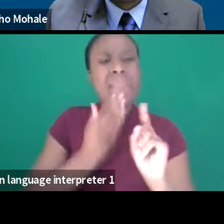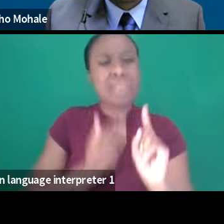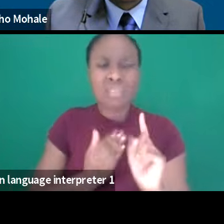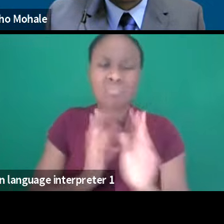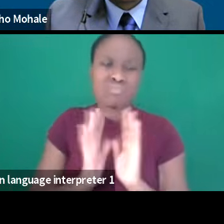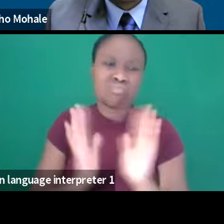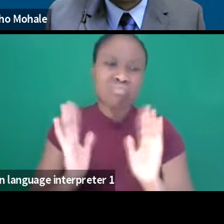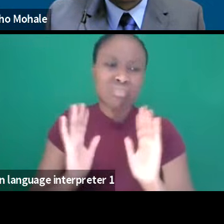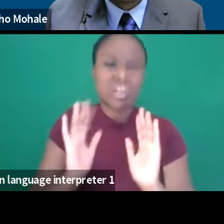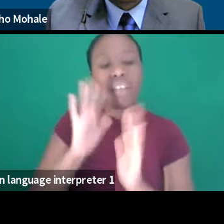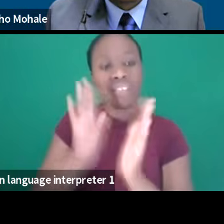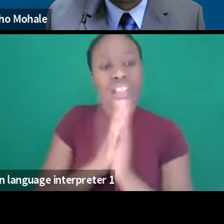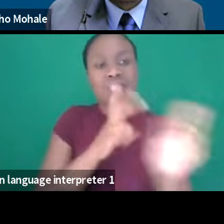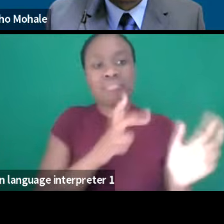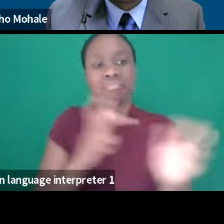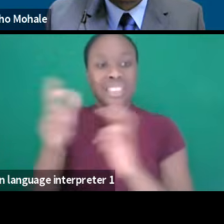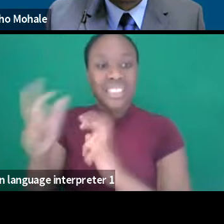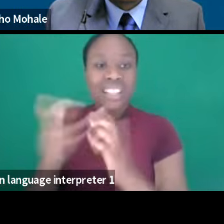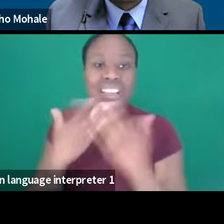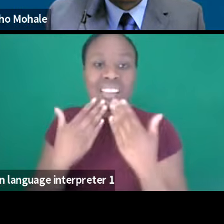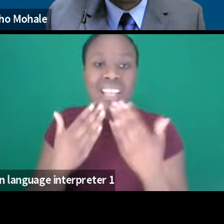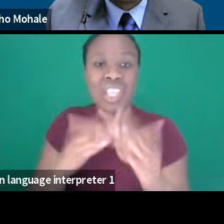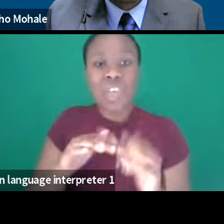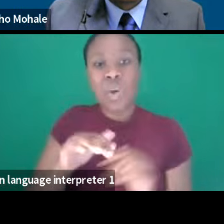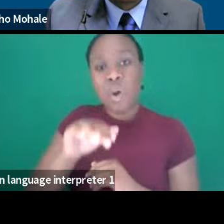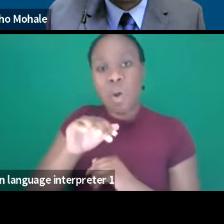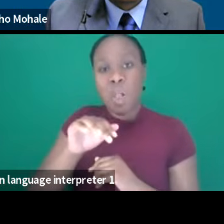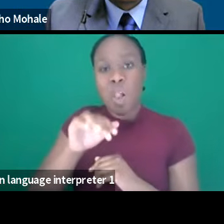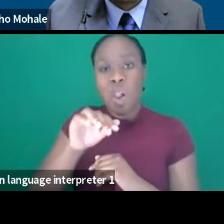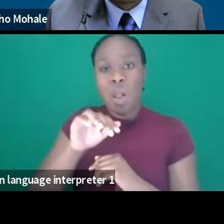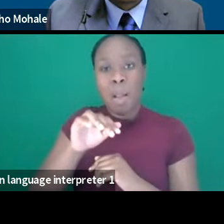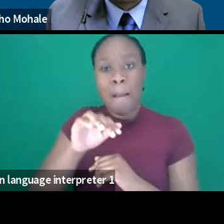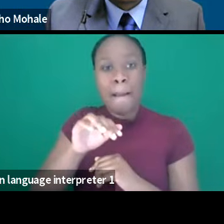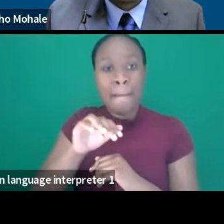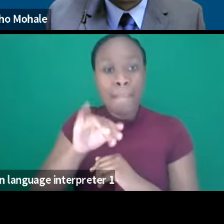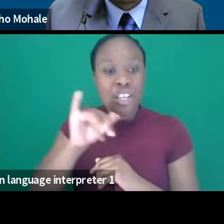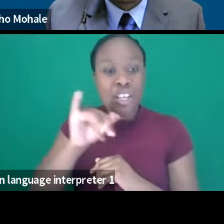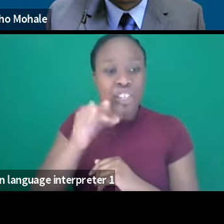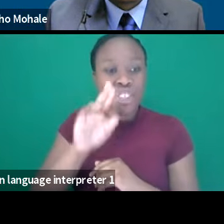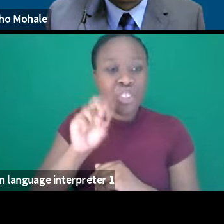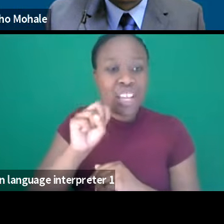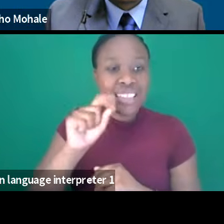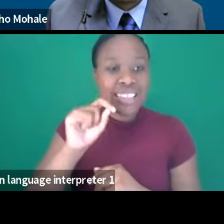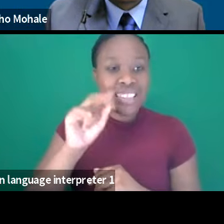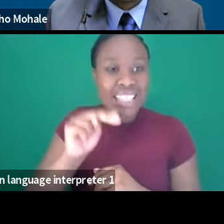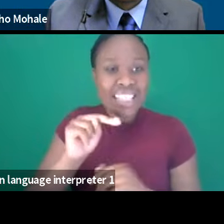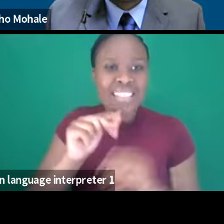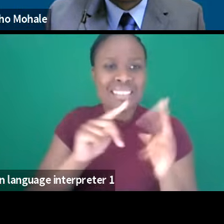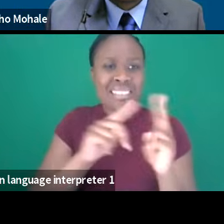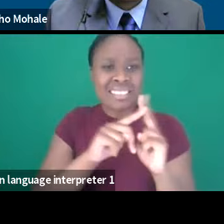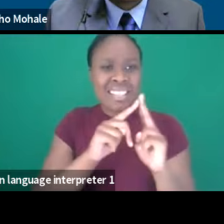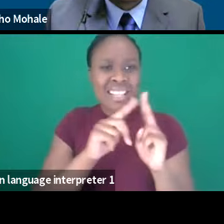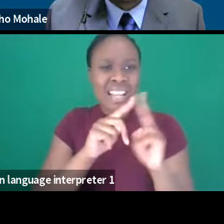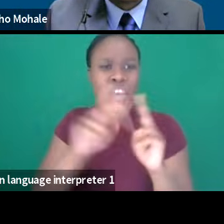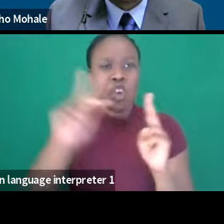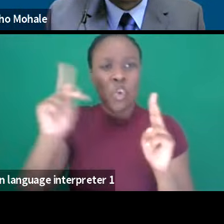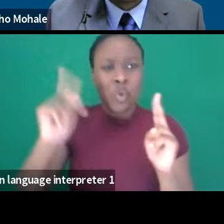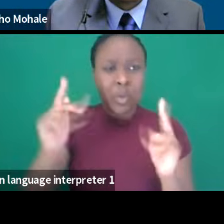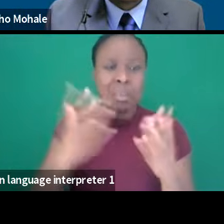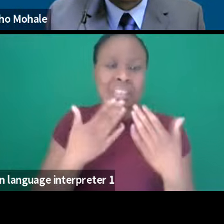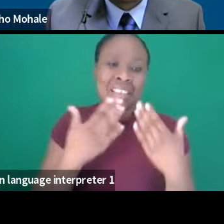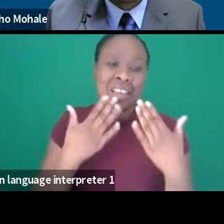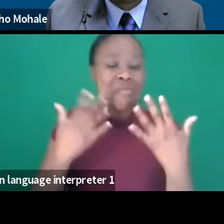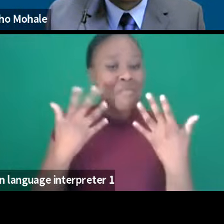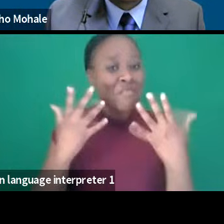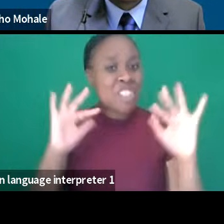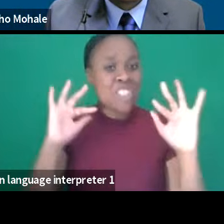pilot, Munosi, and our main presenter, Justine. Thank you very much for the ride. I think my trip will end here. I